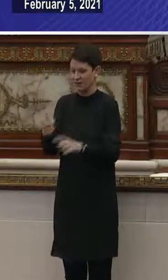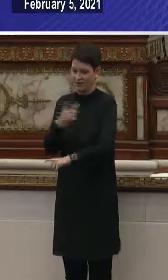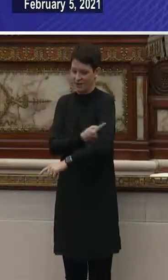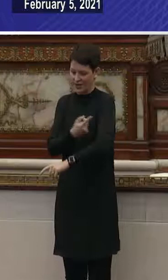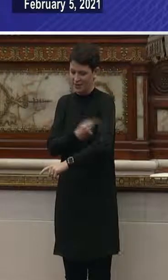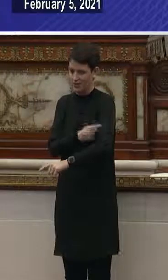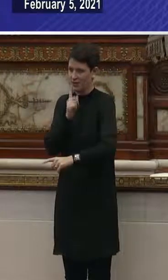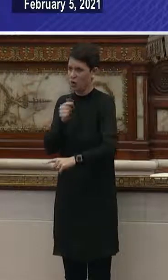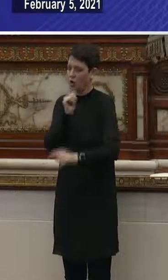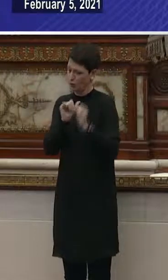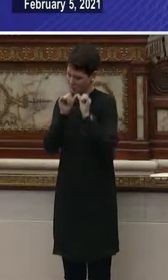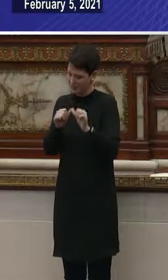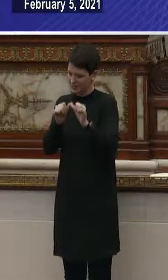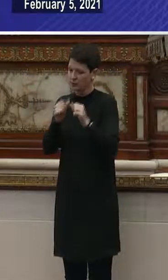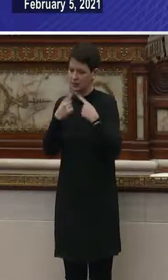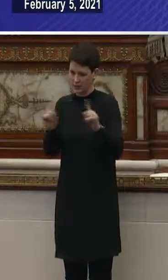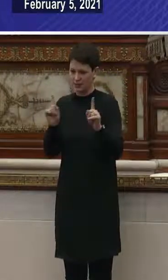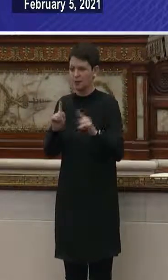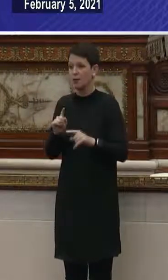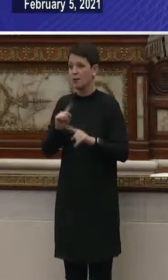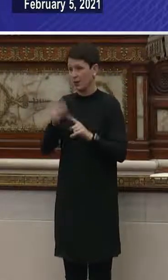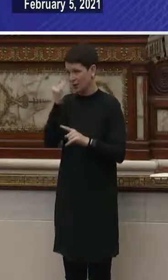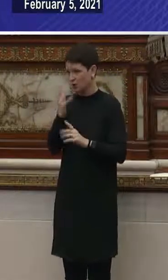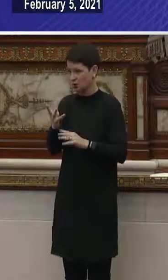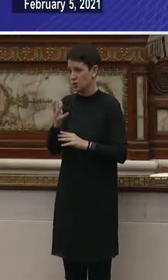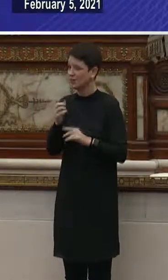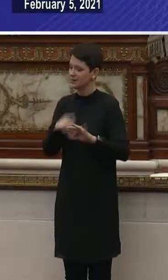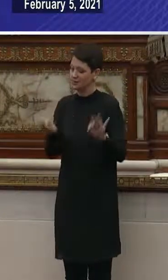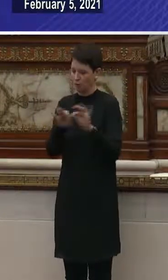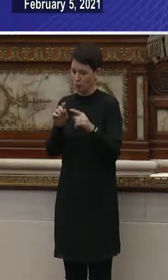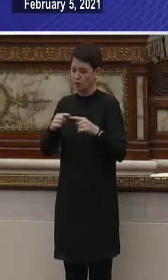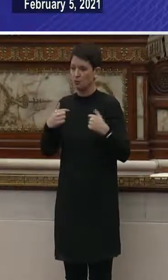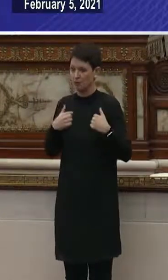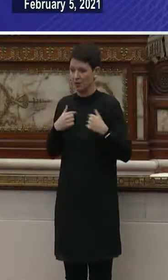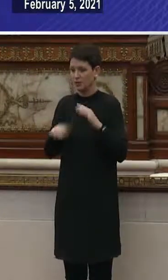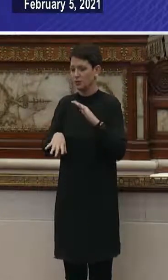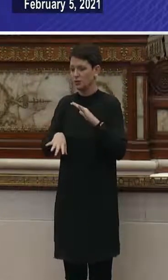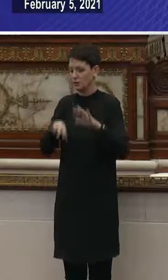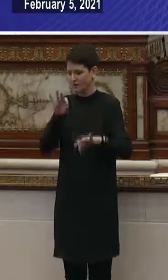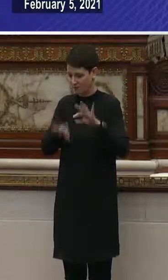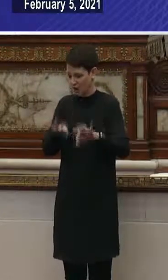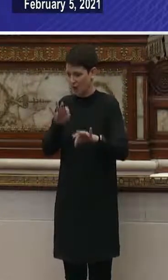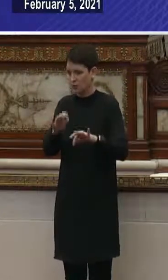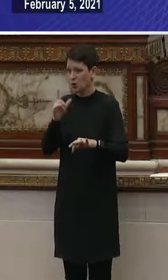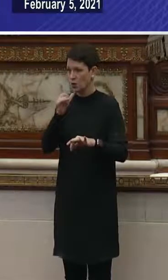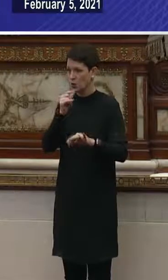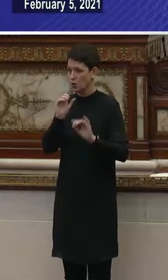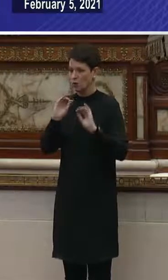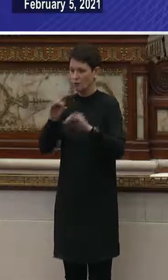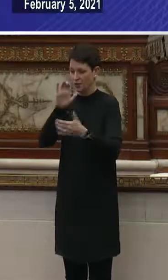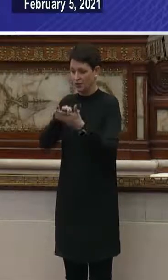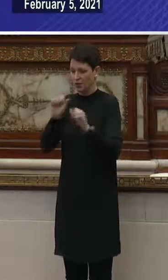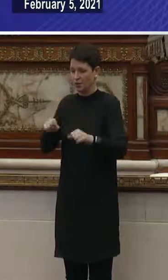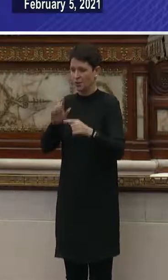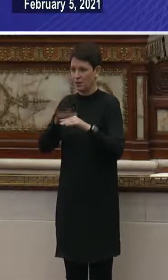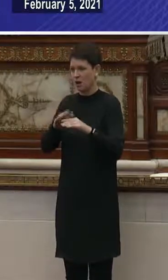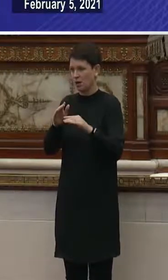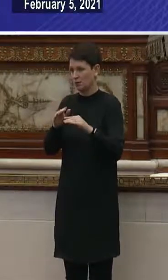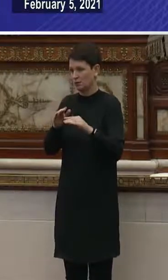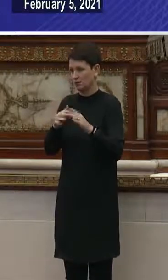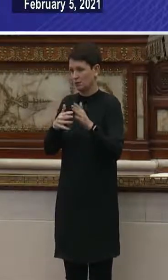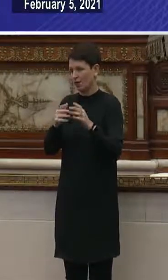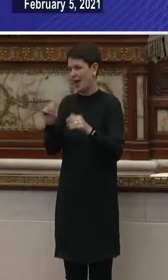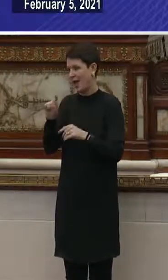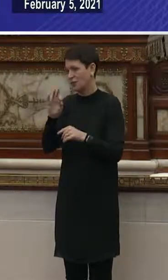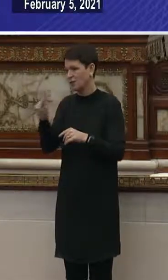Philadelphians are resilient. I want you to know that it's still important to me to find out who put their credibility on the line.